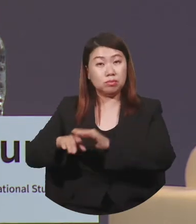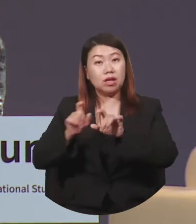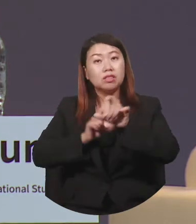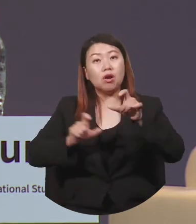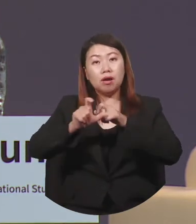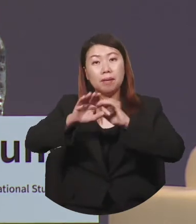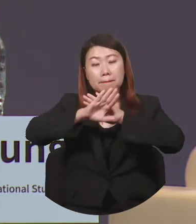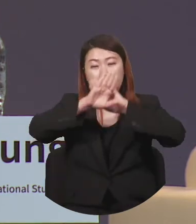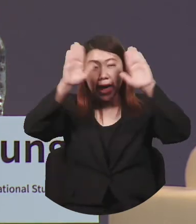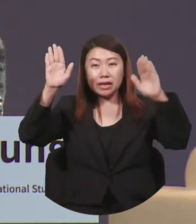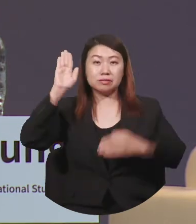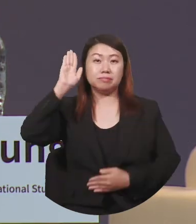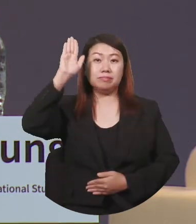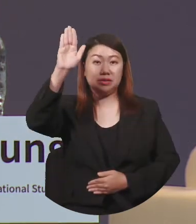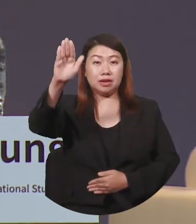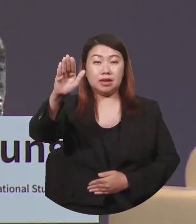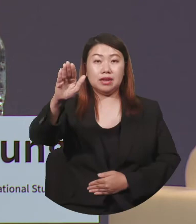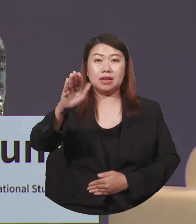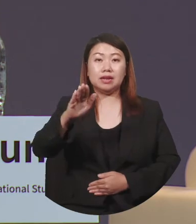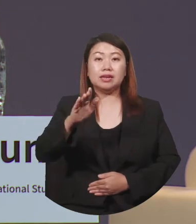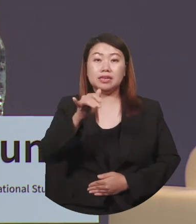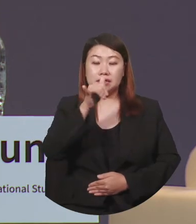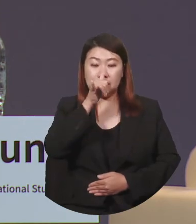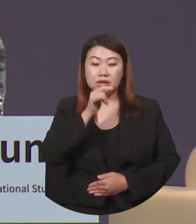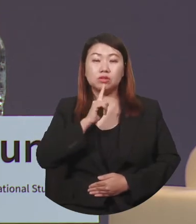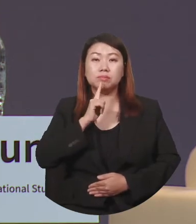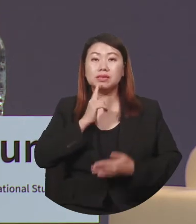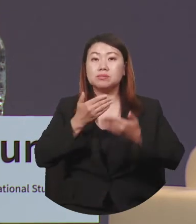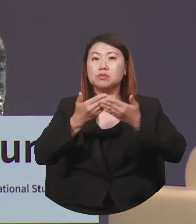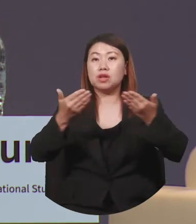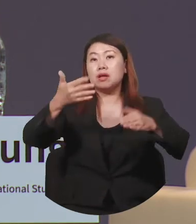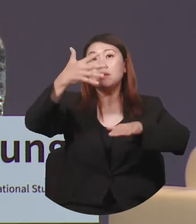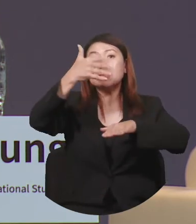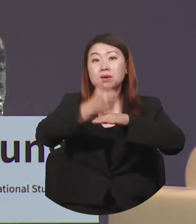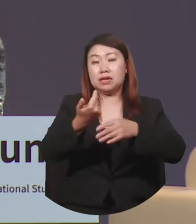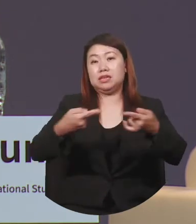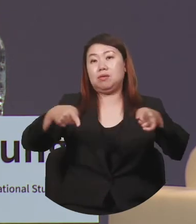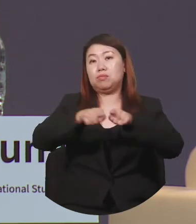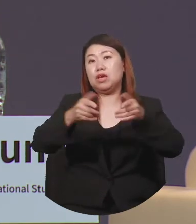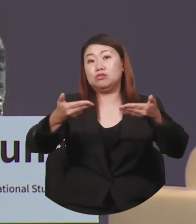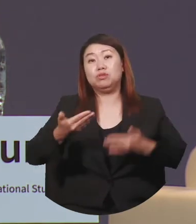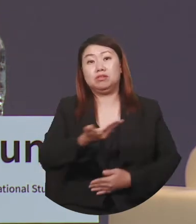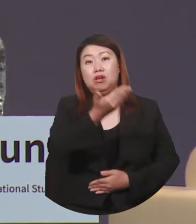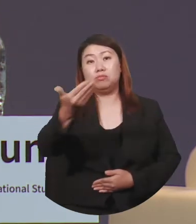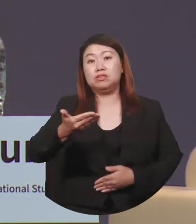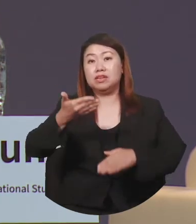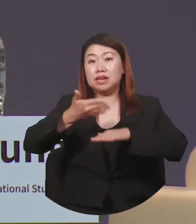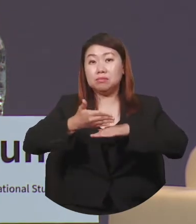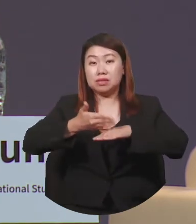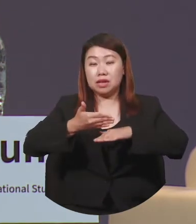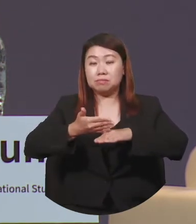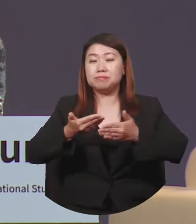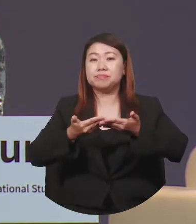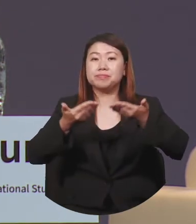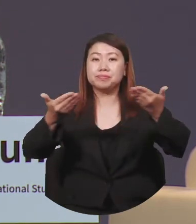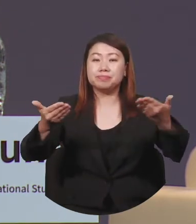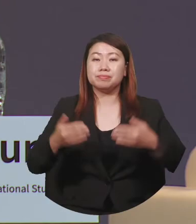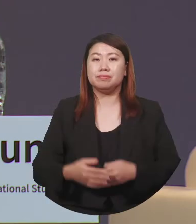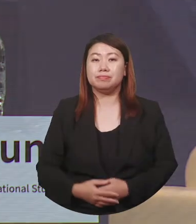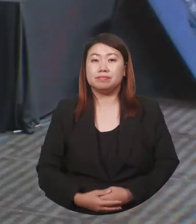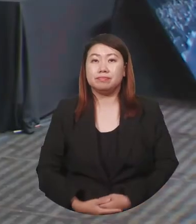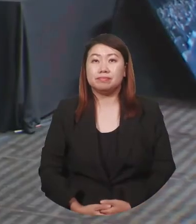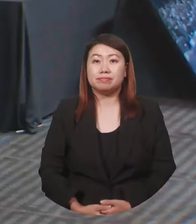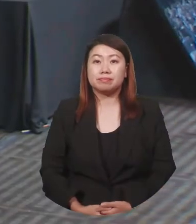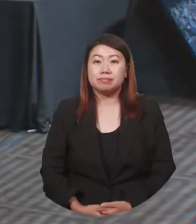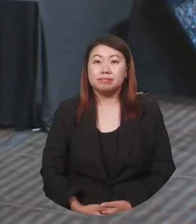sure. So thanks for joining us until the last moment, especially those future generations. Thank you. Thank you so much.